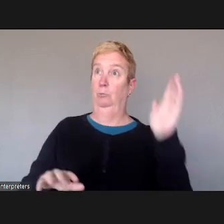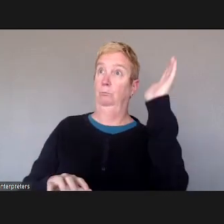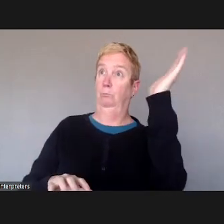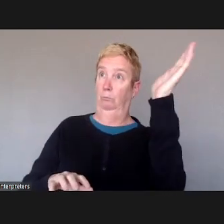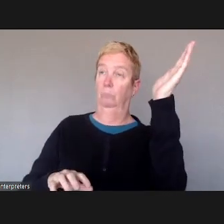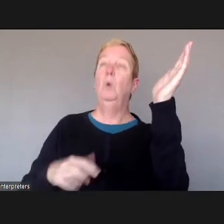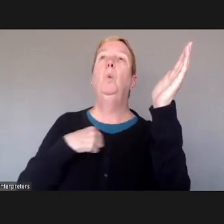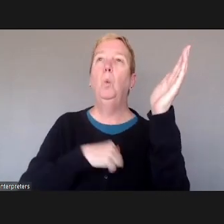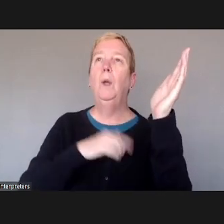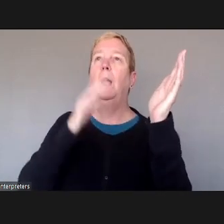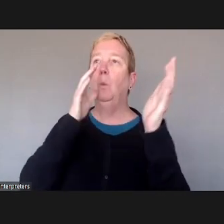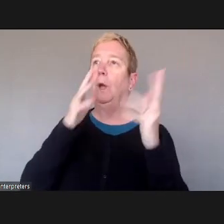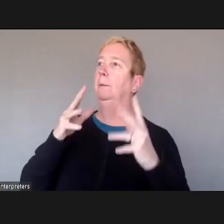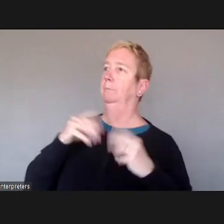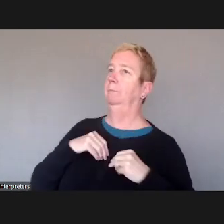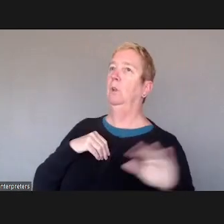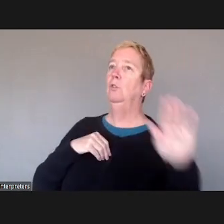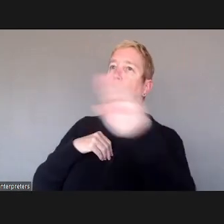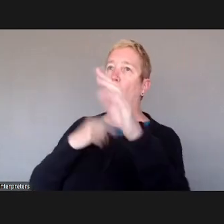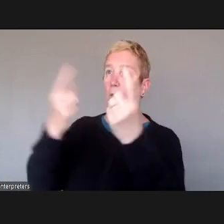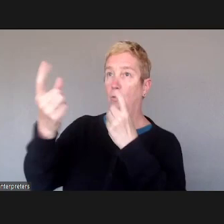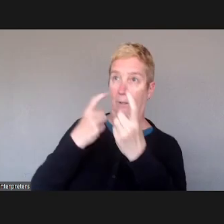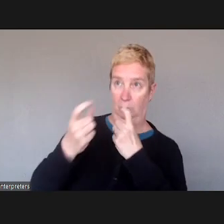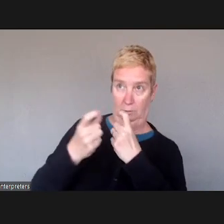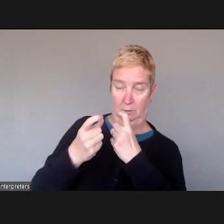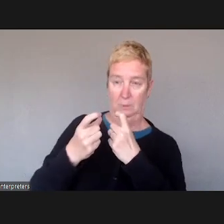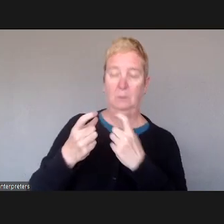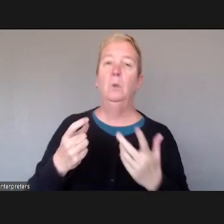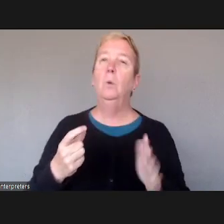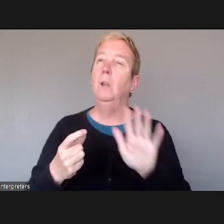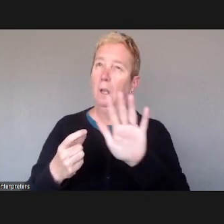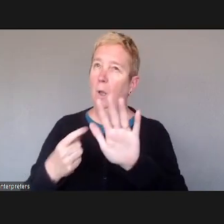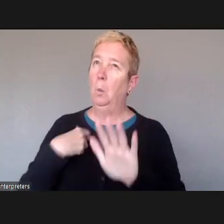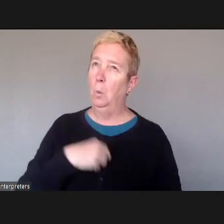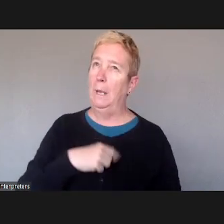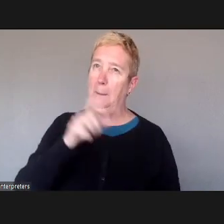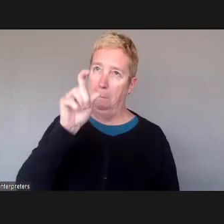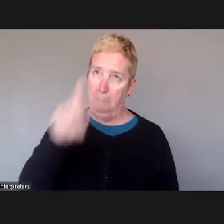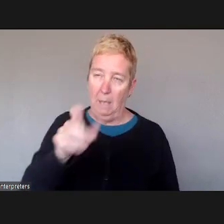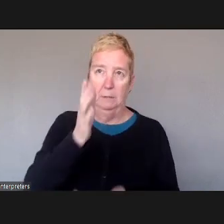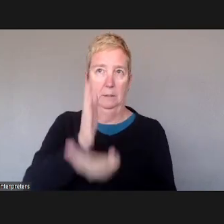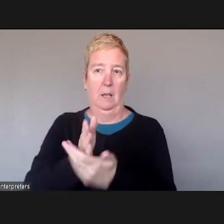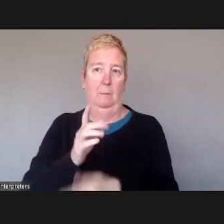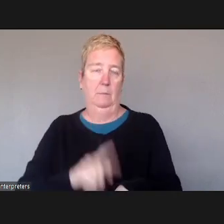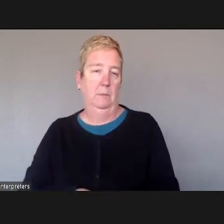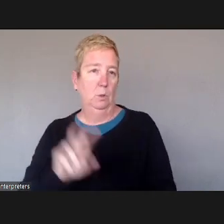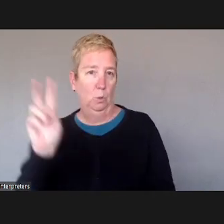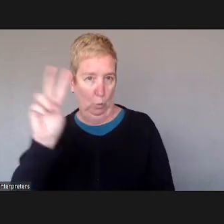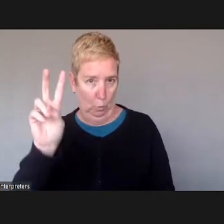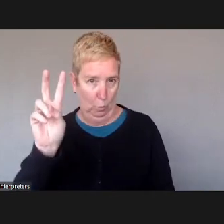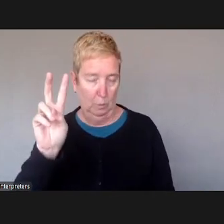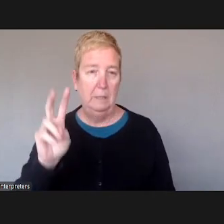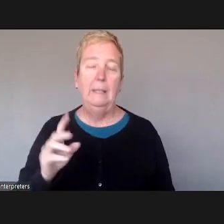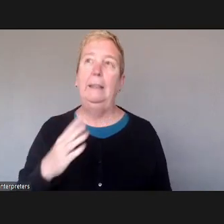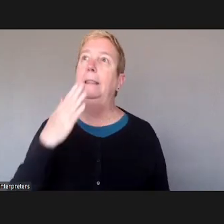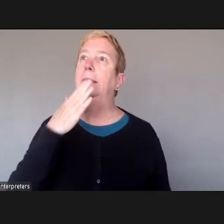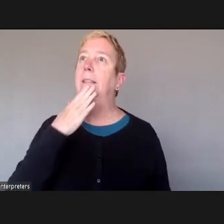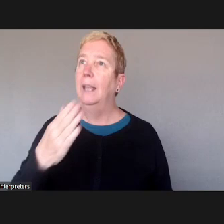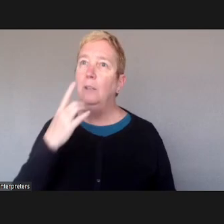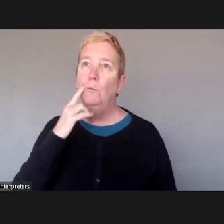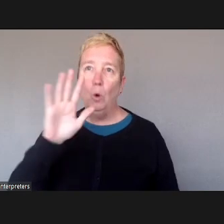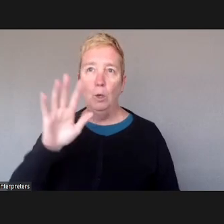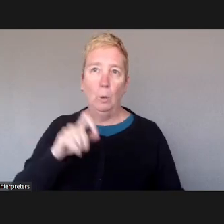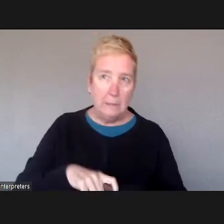address questions from the media. We have a hard stop at 2 p.m. and I thank you for understanding in